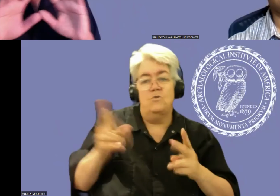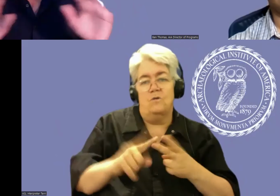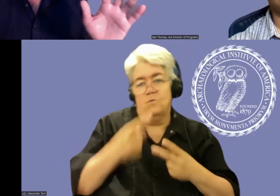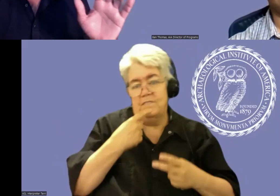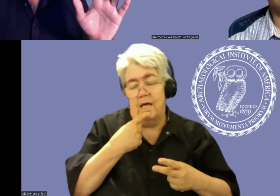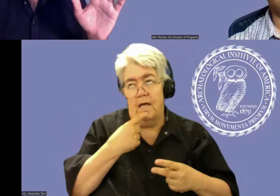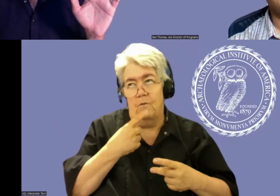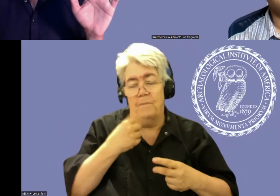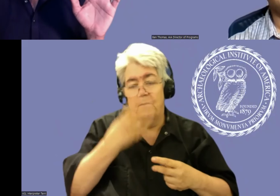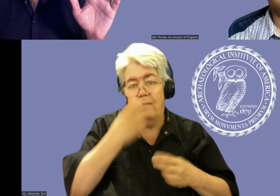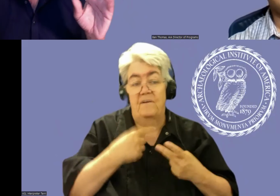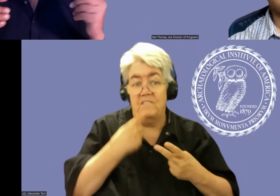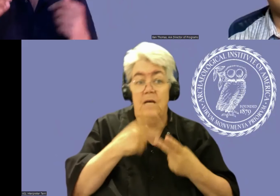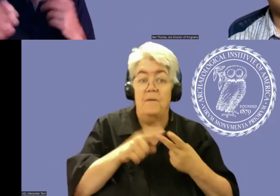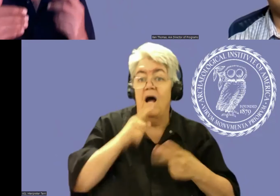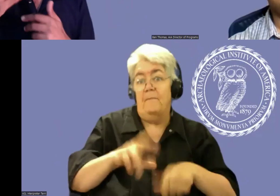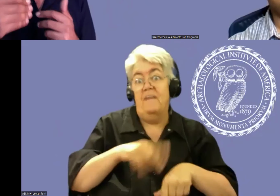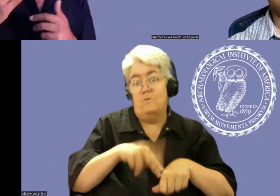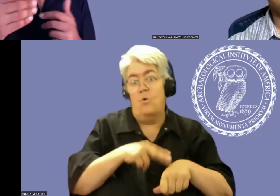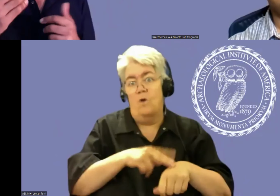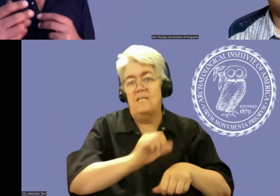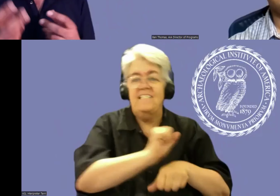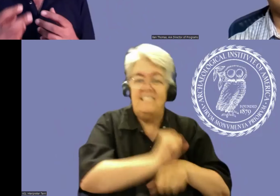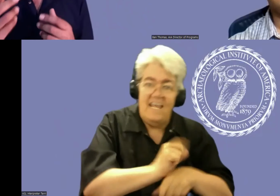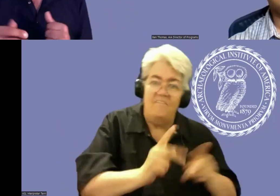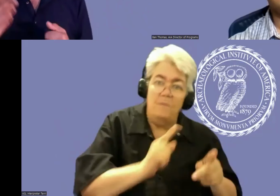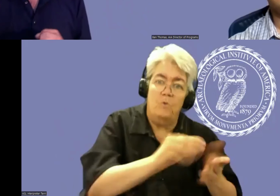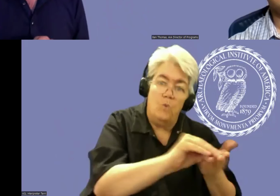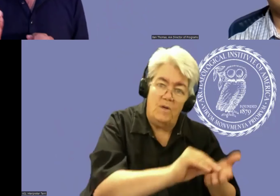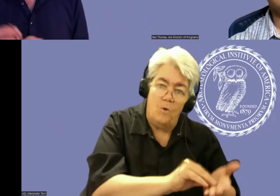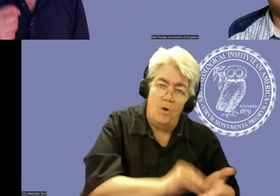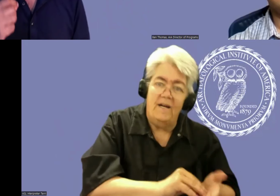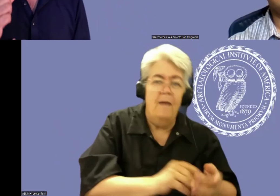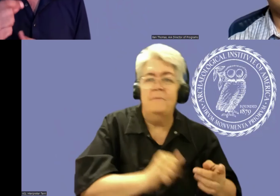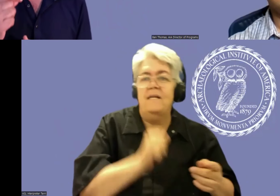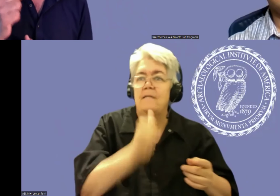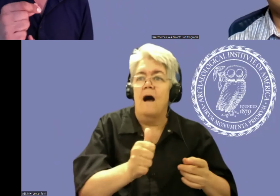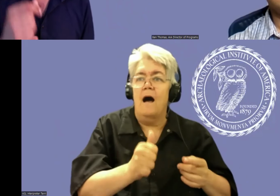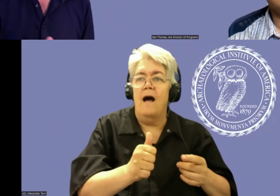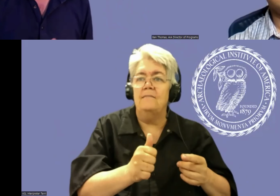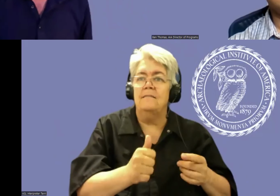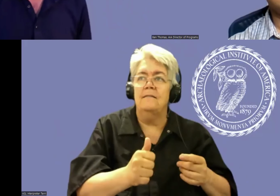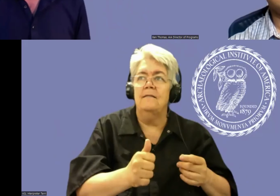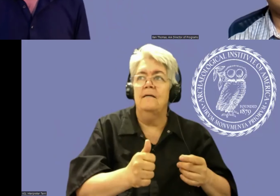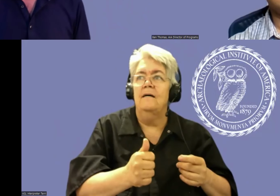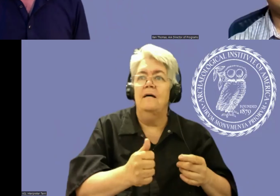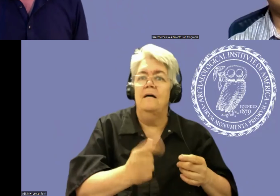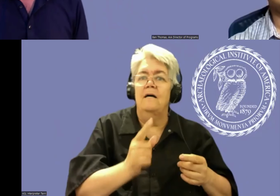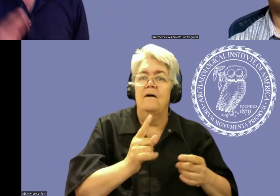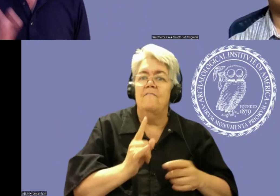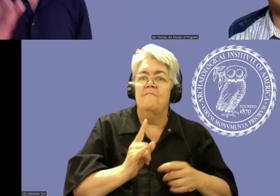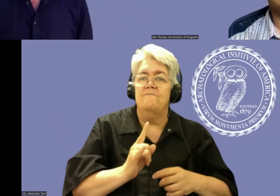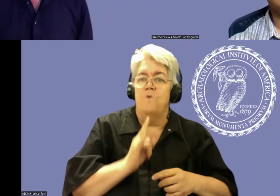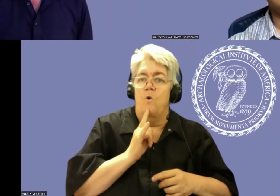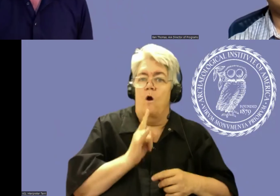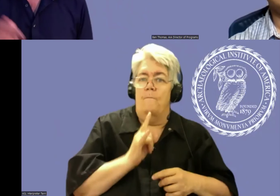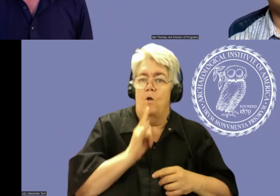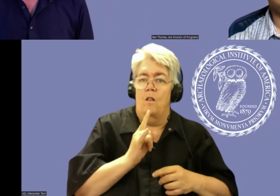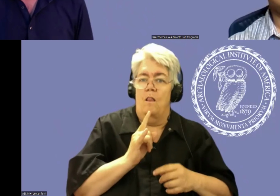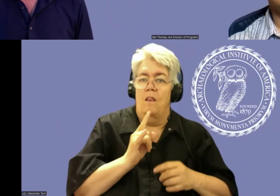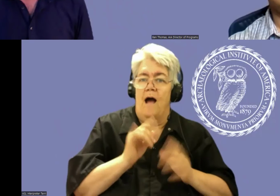say that. Of course, enslaved people were recorded, but it wasn't to the same extent of, kind of the extent of formality, um, that we